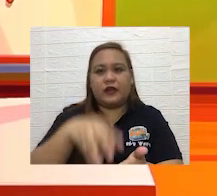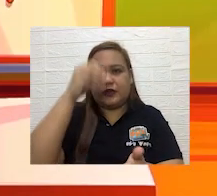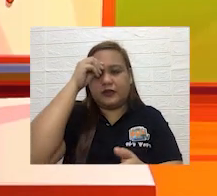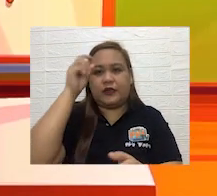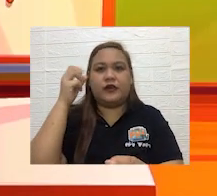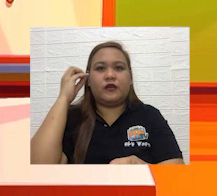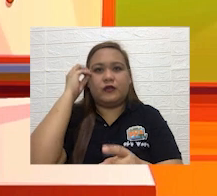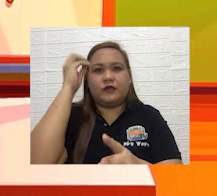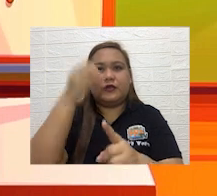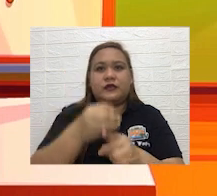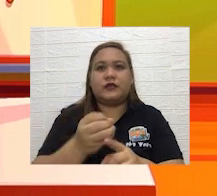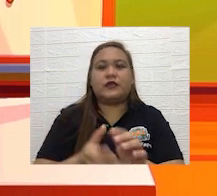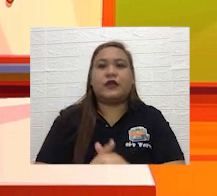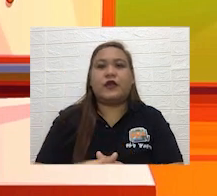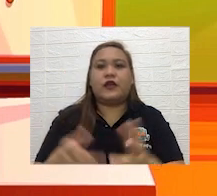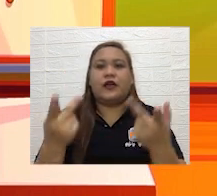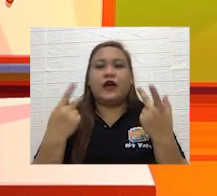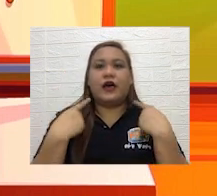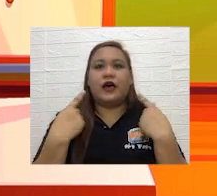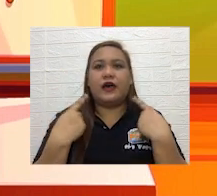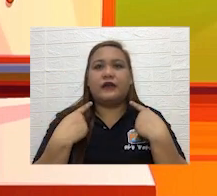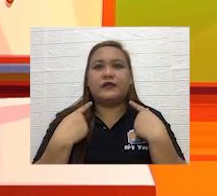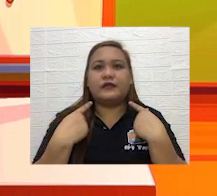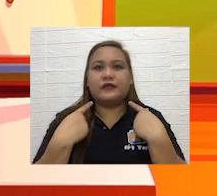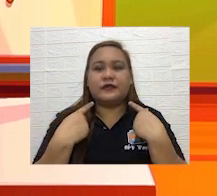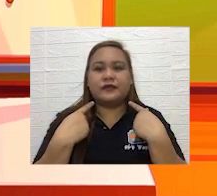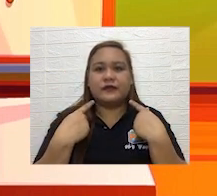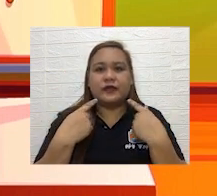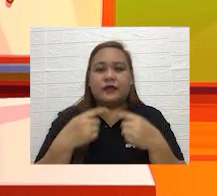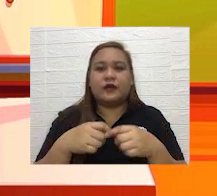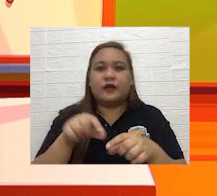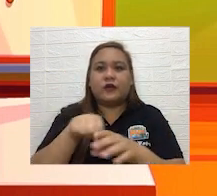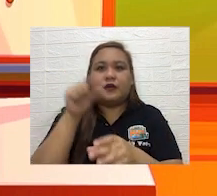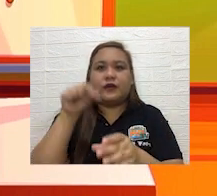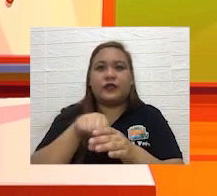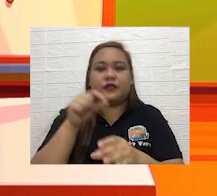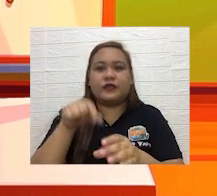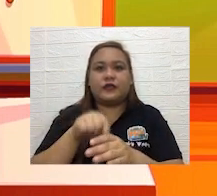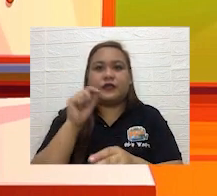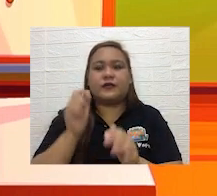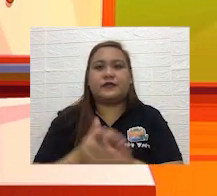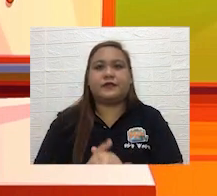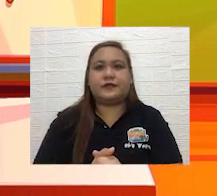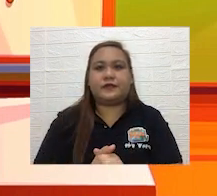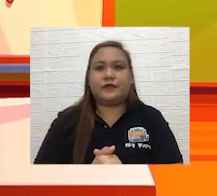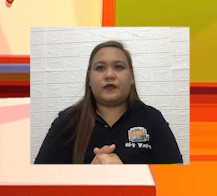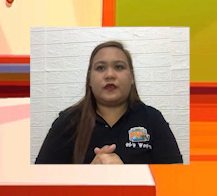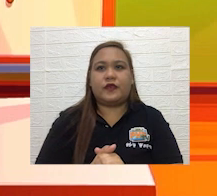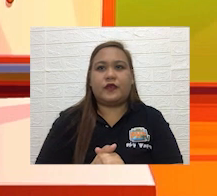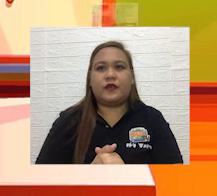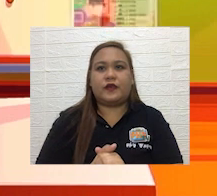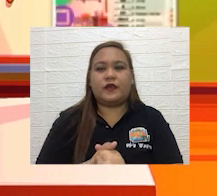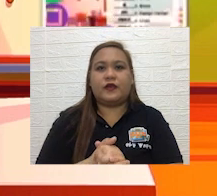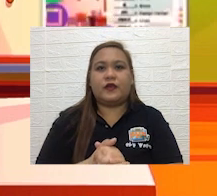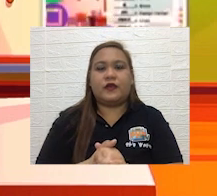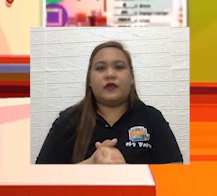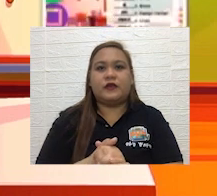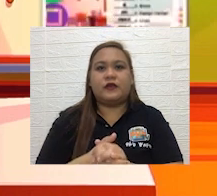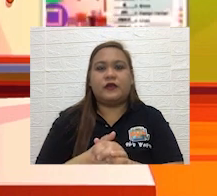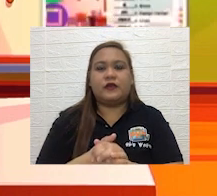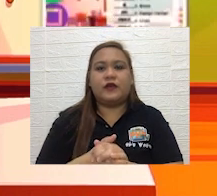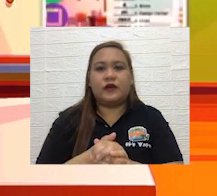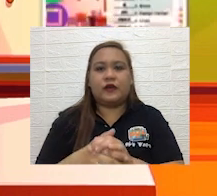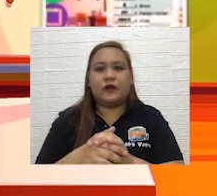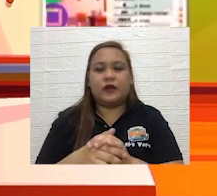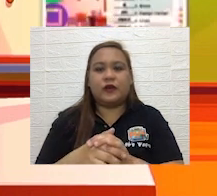us answer a short quiz. All you have to do is to identify architectural symbols and type the letter of your answer in the